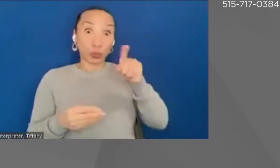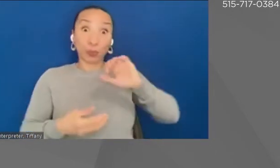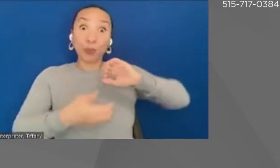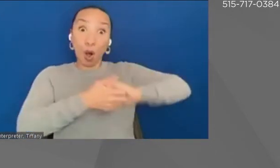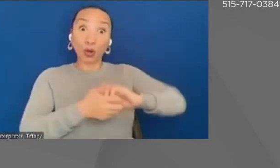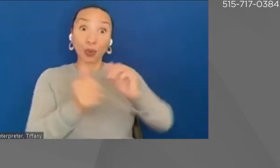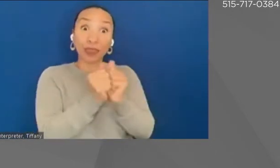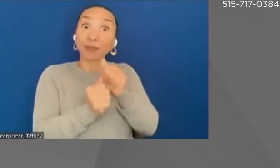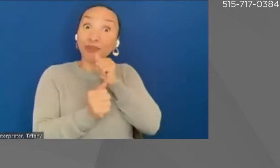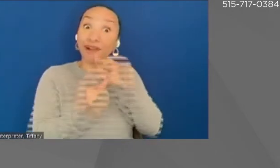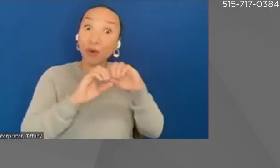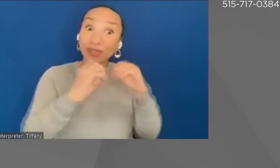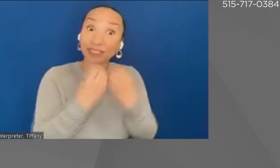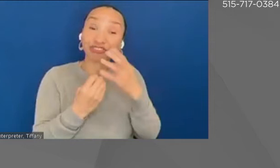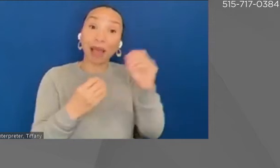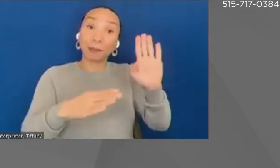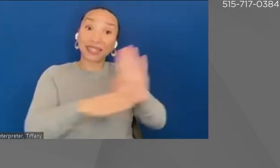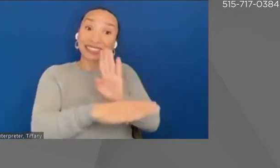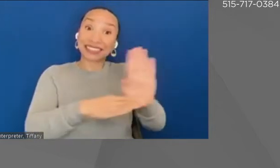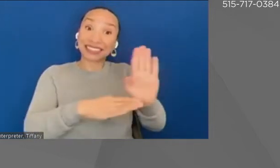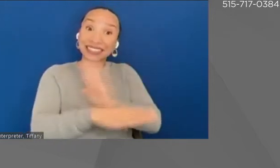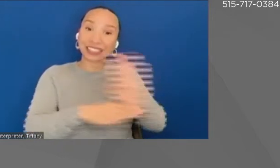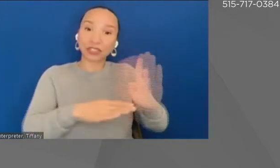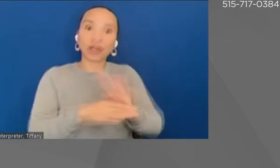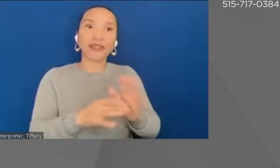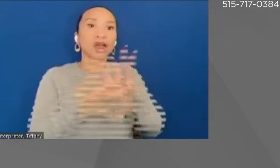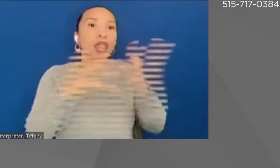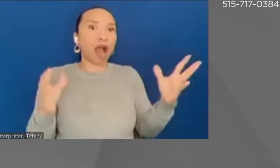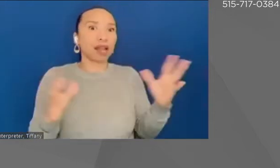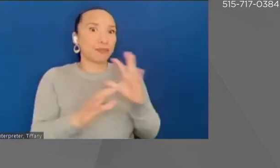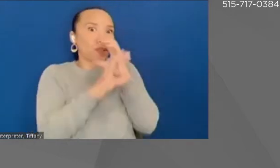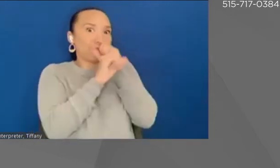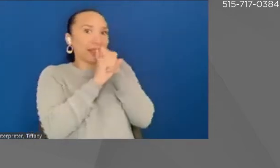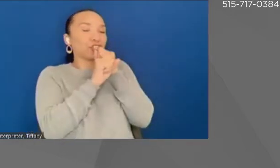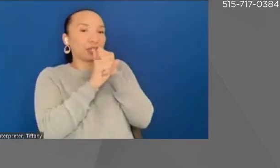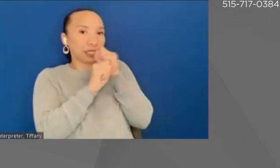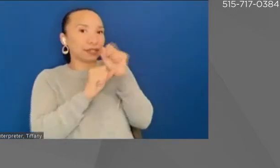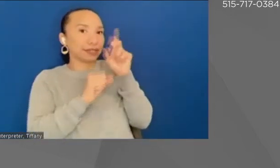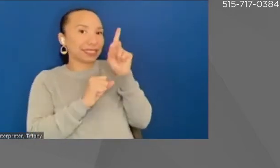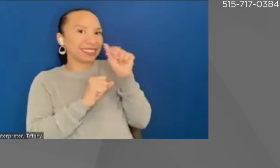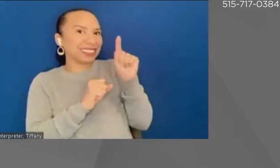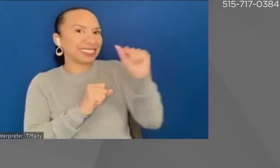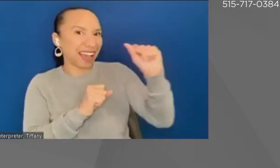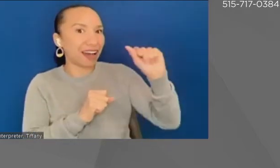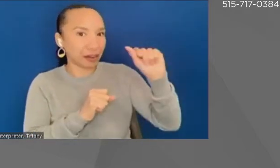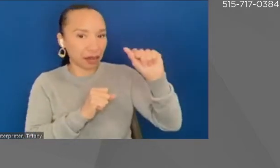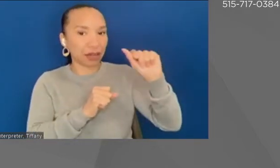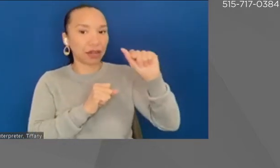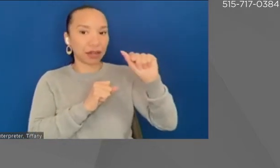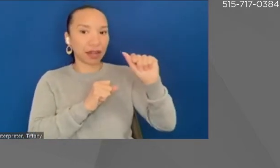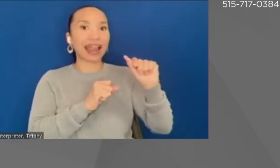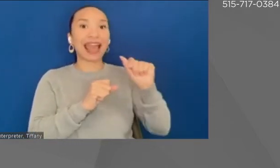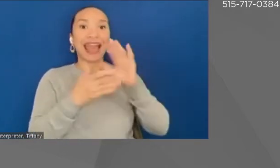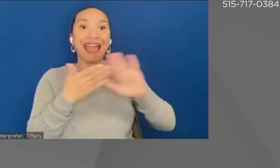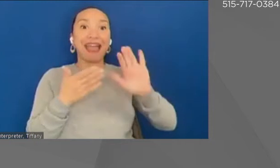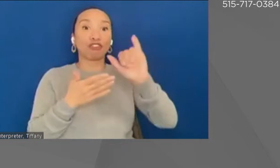and businesses, there's really a lot of proprietary data that comes out of the research and the interventions that you're doing. And so a goal